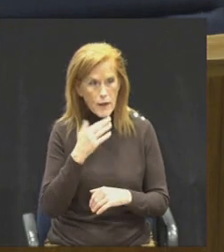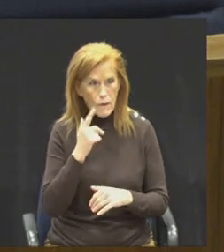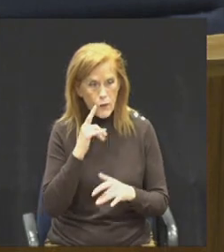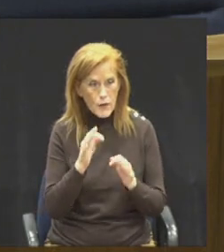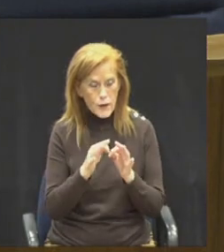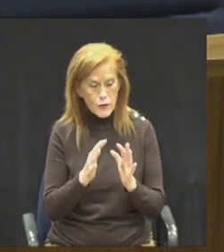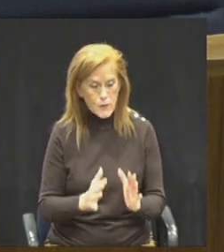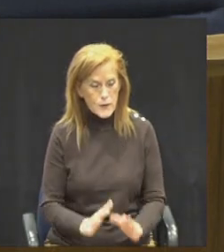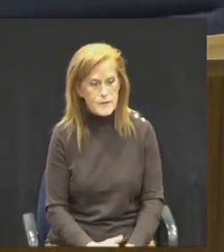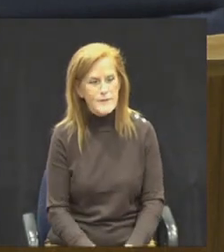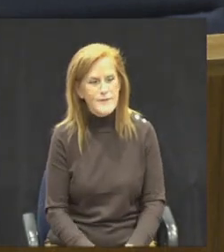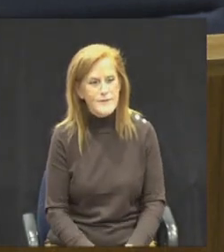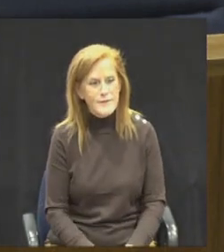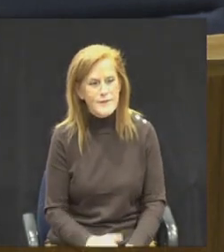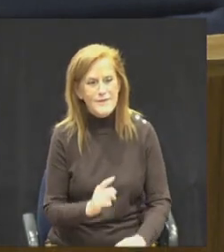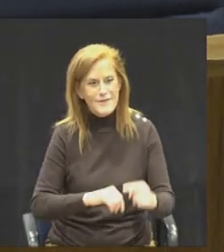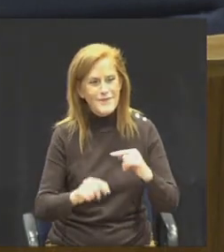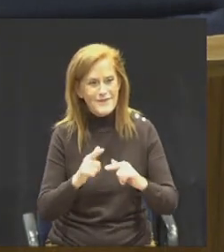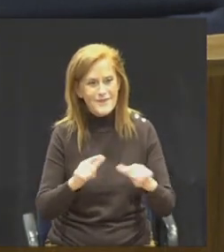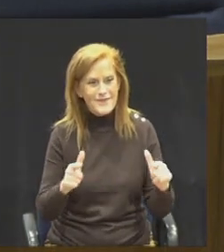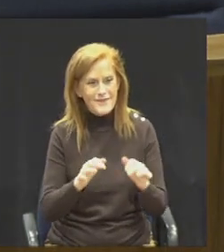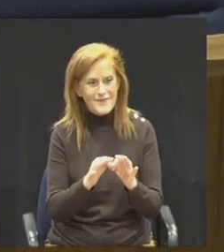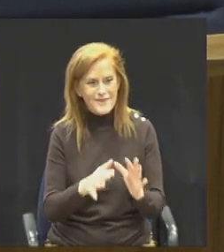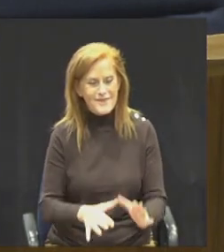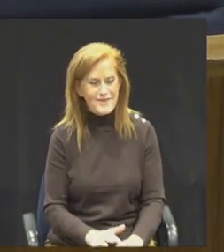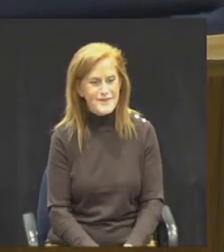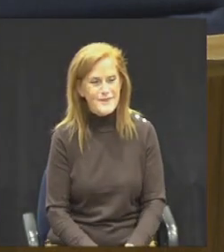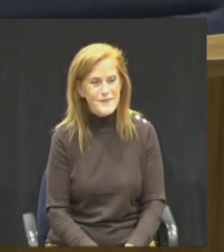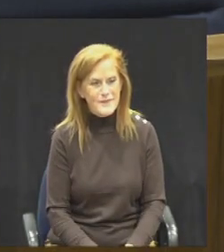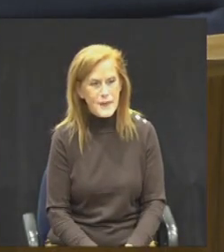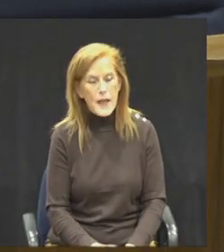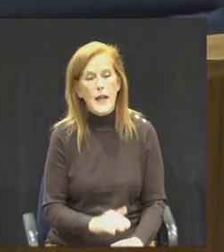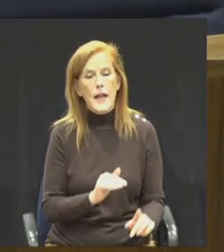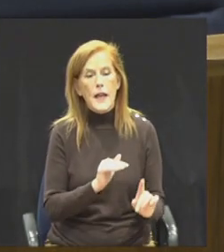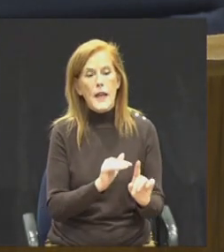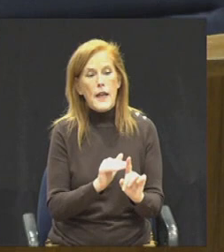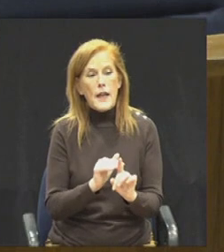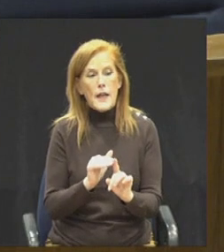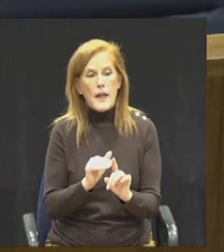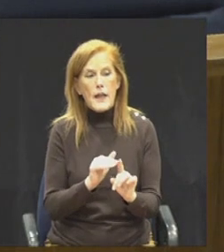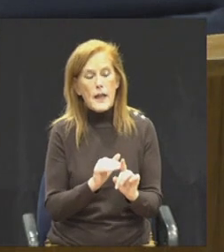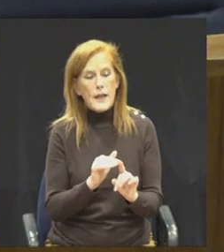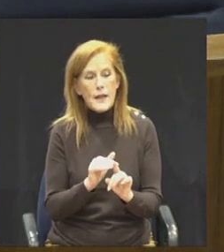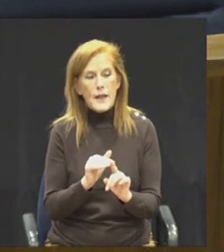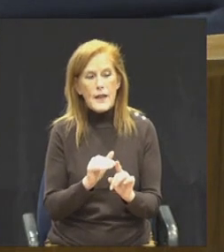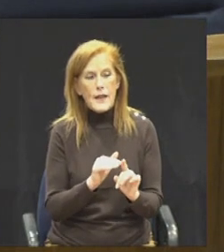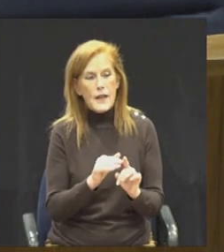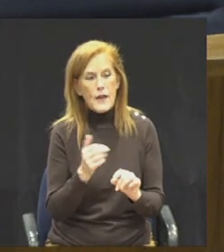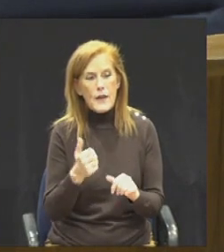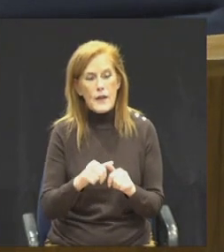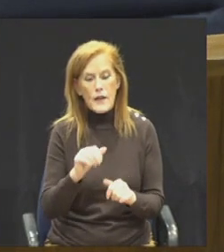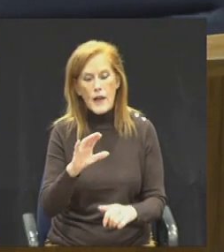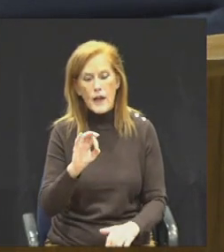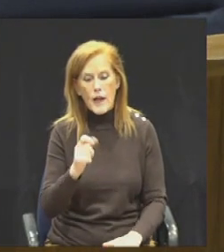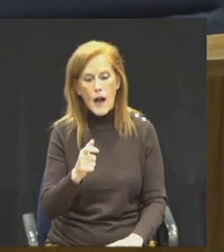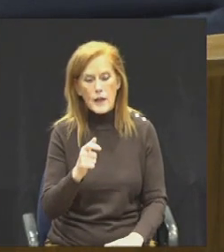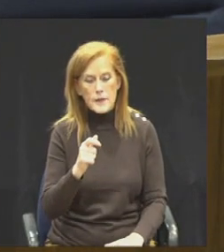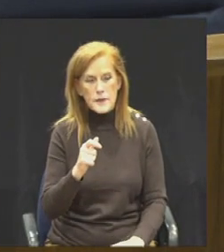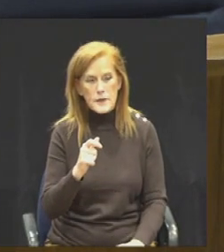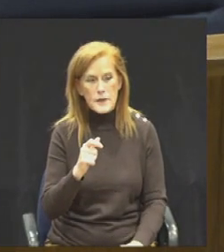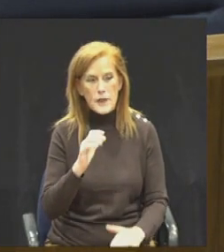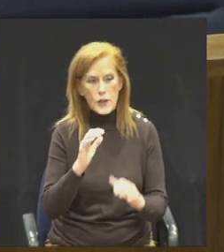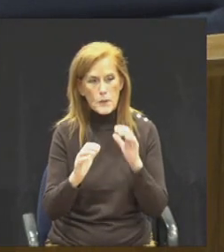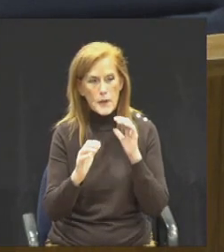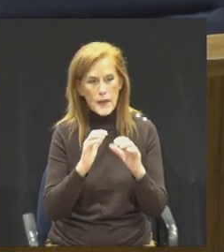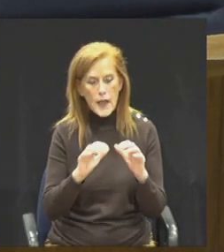interpretation and our sign language interpretation. And a reminder that Cox Communications